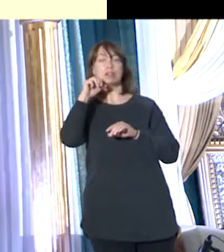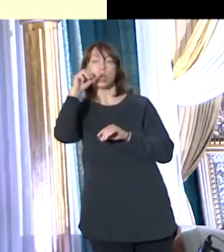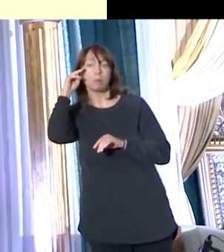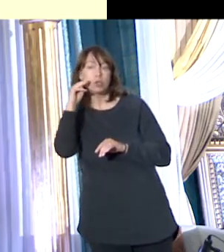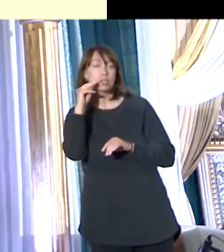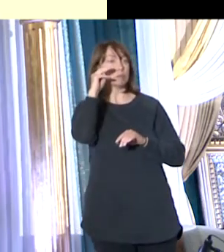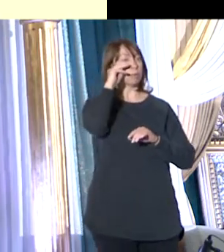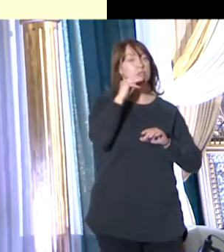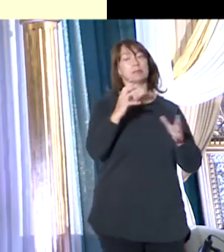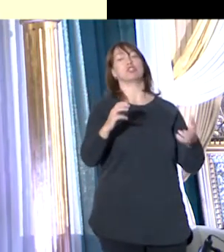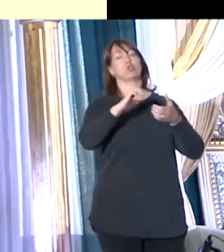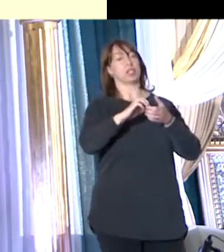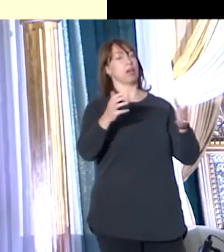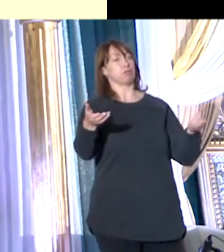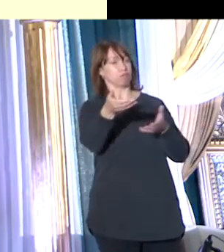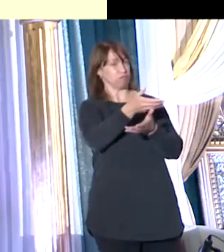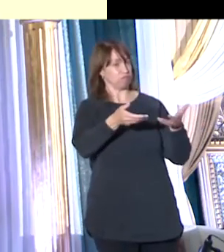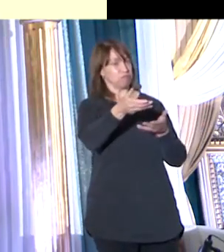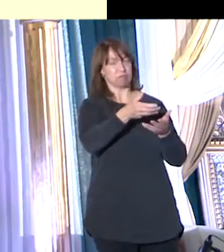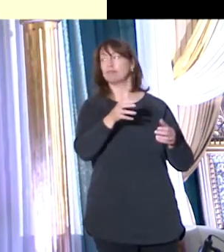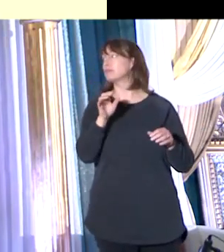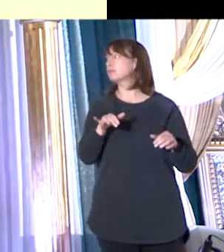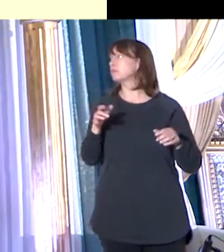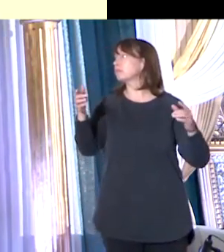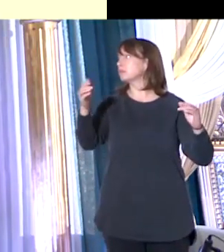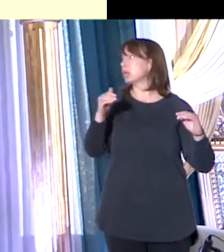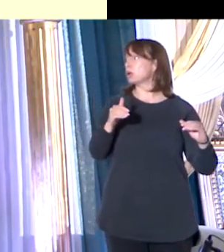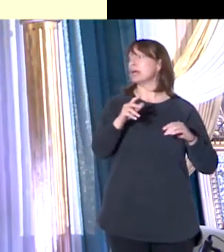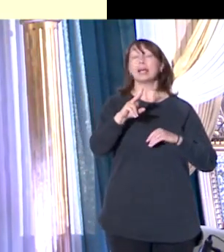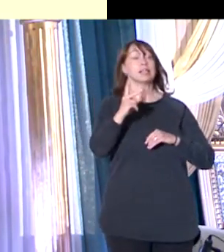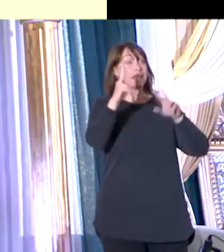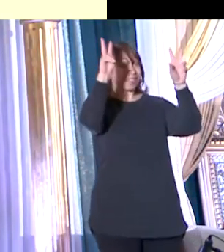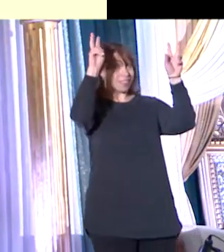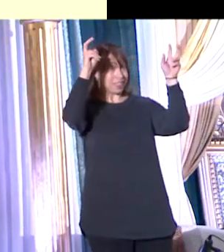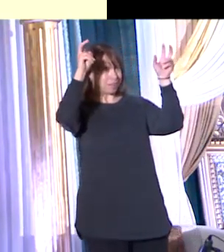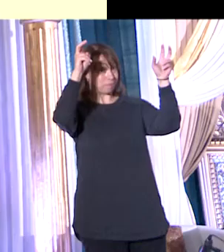Let's turn to our second theme, Muslim identity in practice.